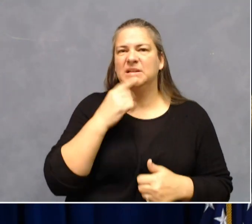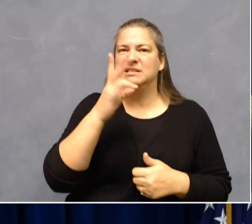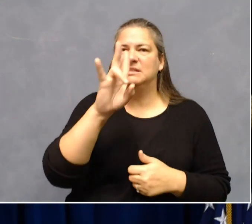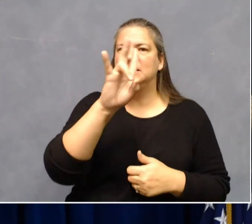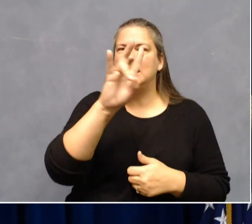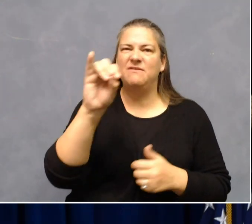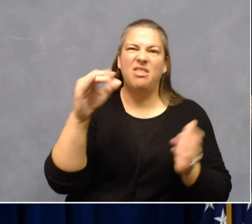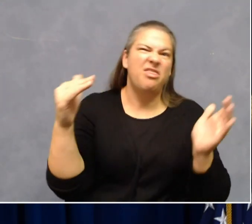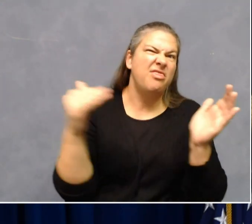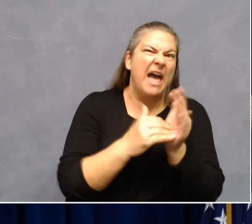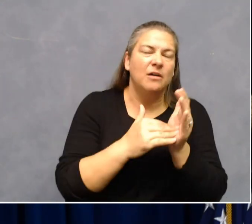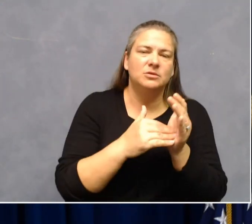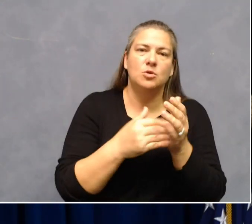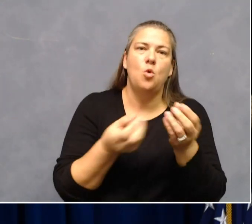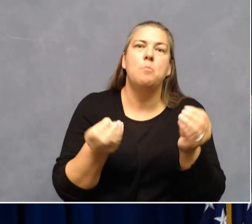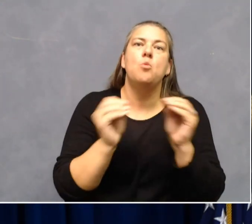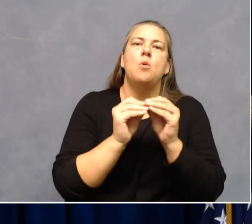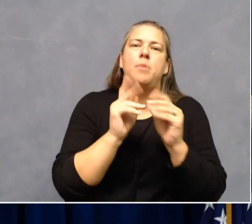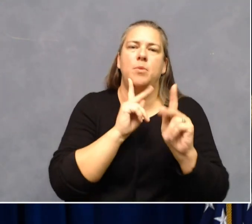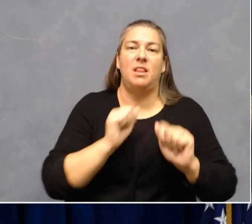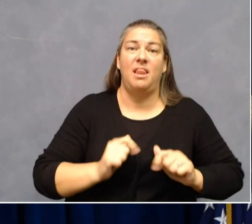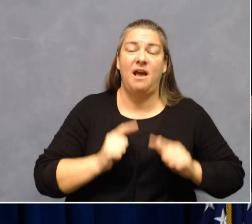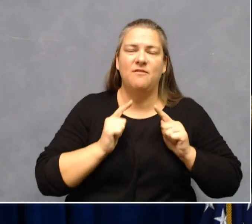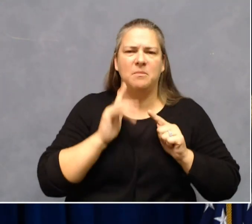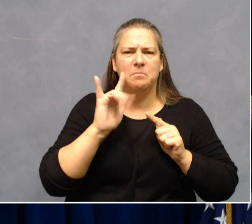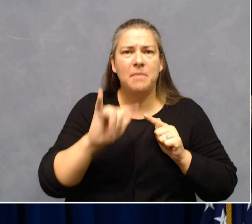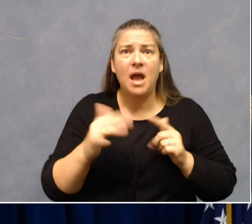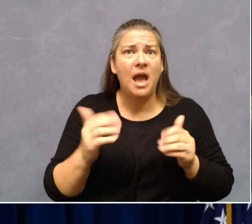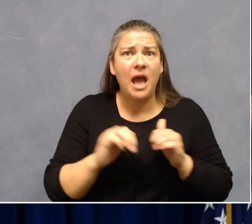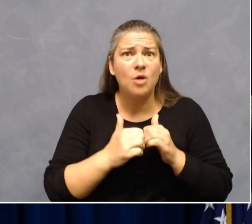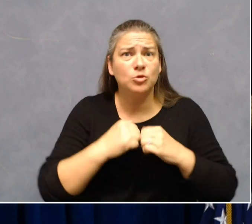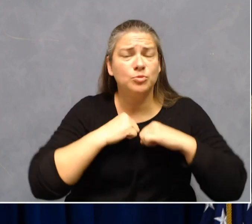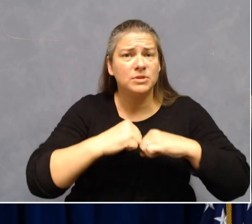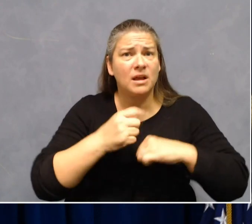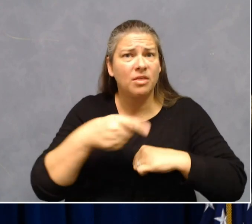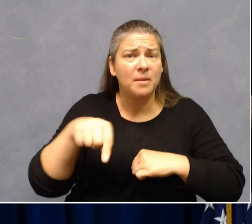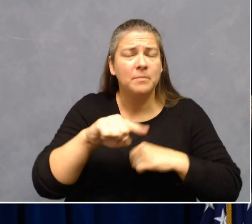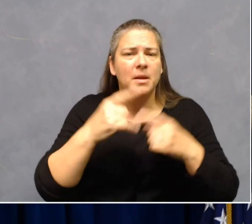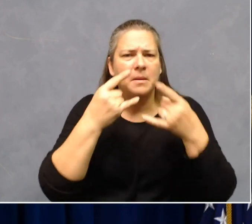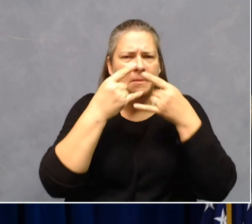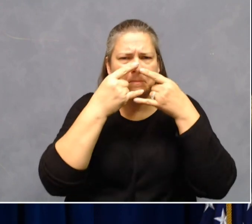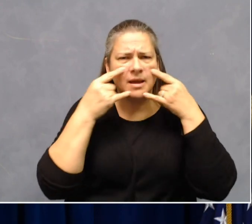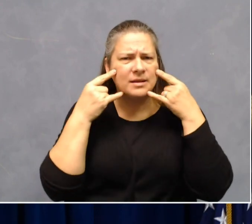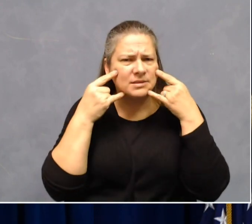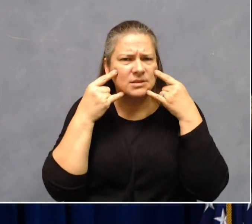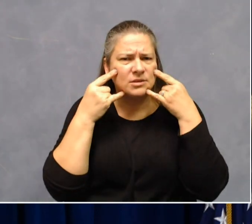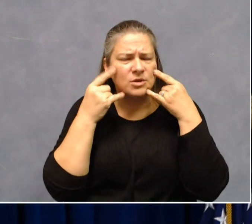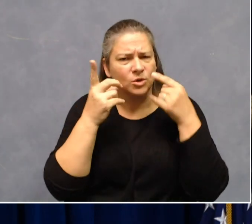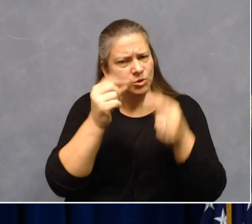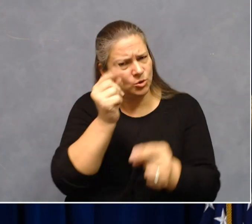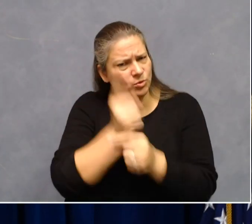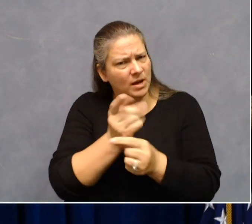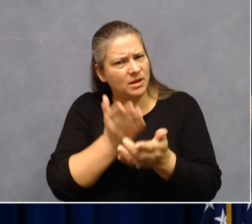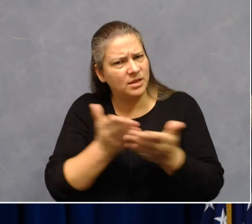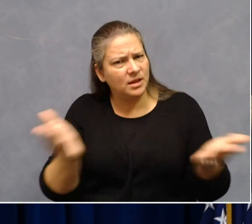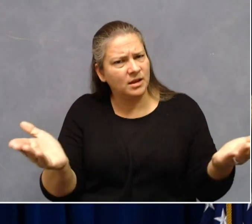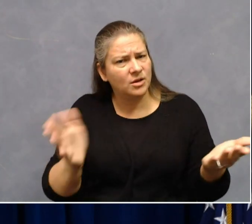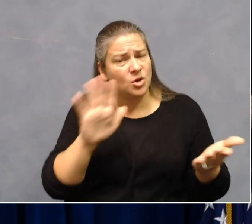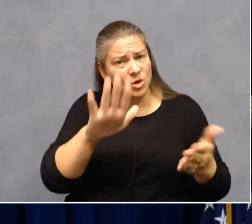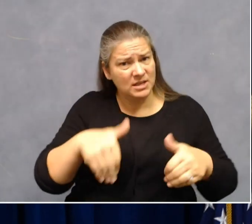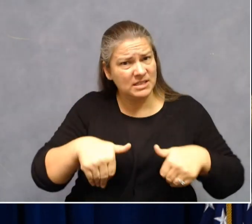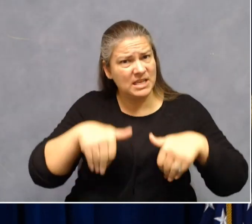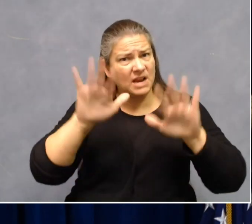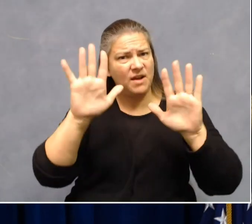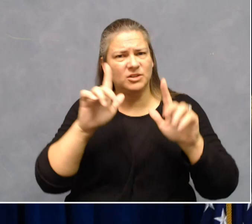wearing masks. So let's do the right thing. Let's realize that our sacrifice is small and the